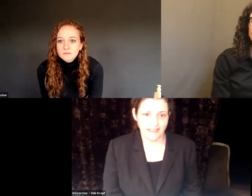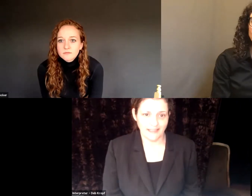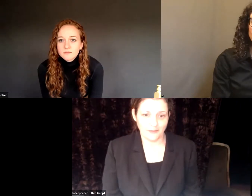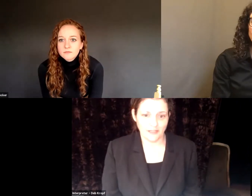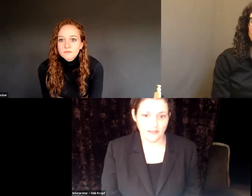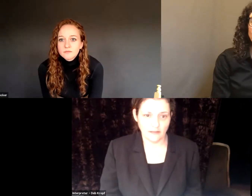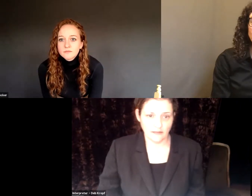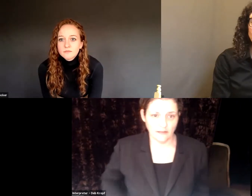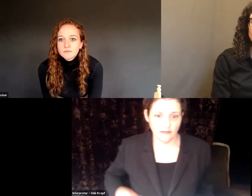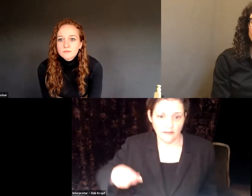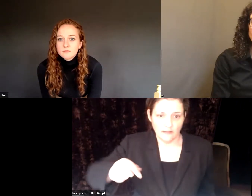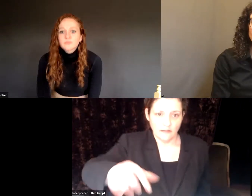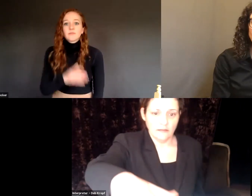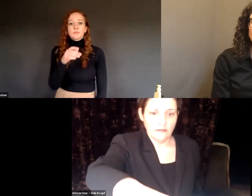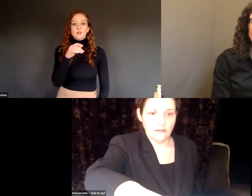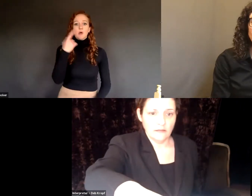Let's see, watching.